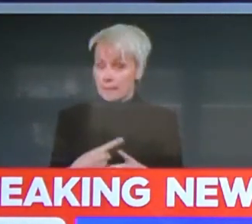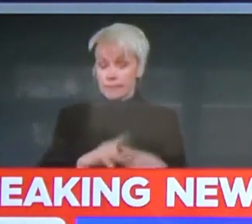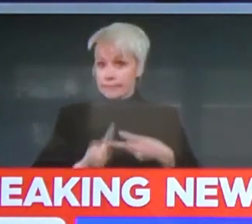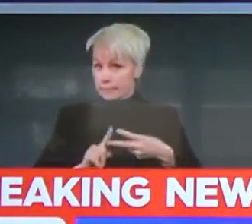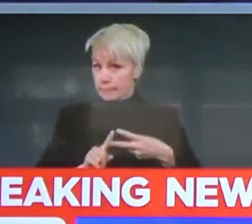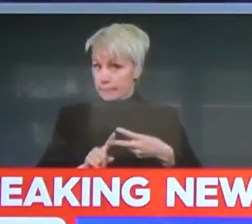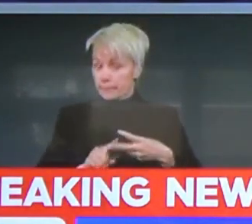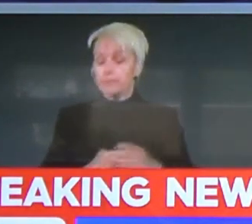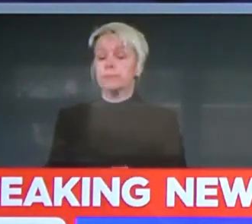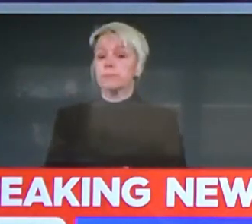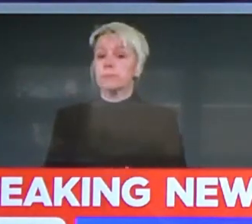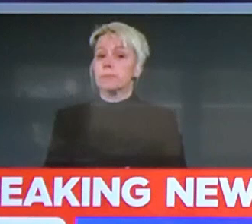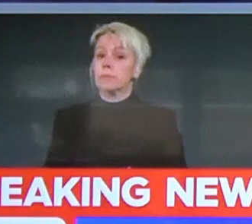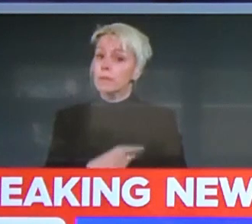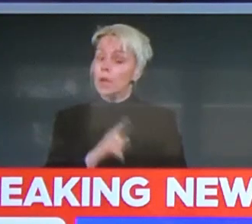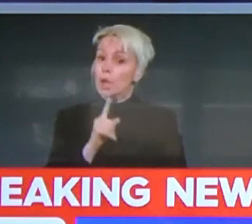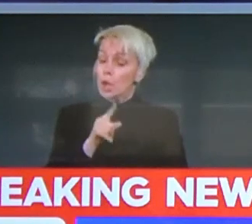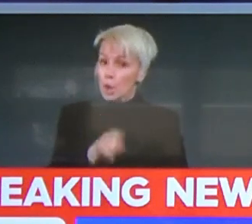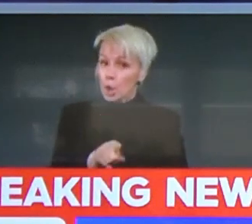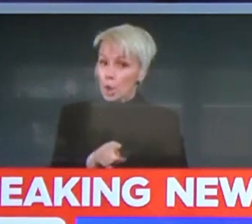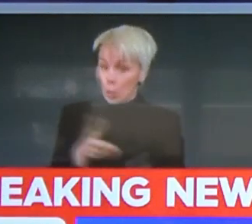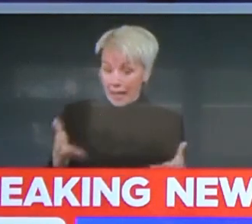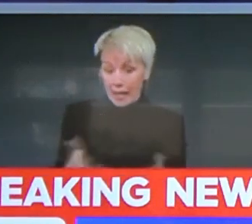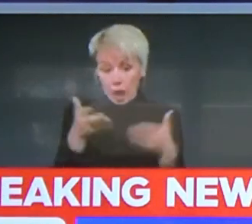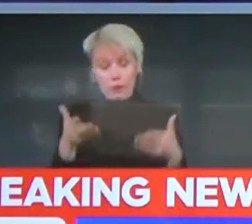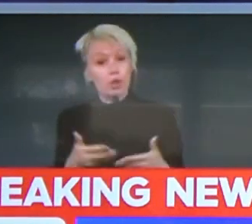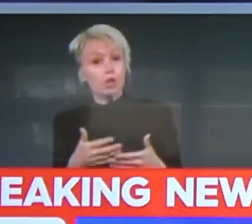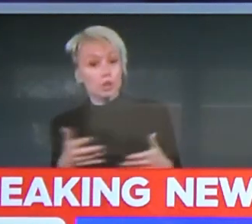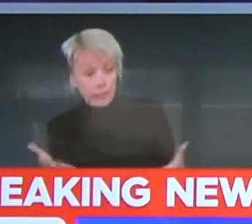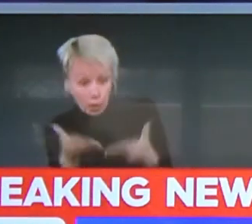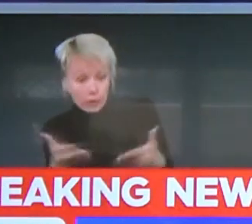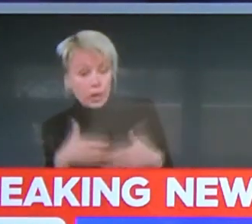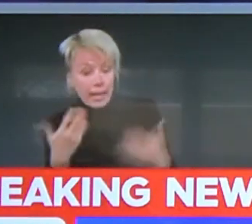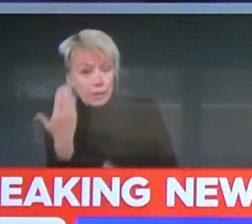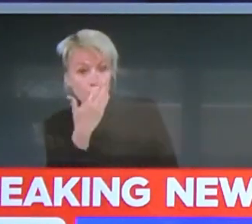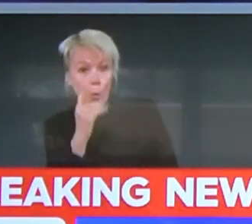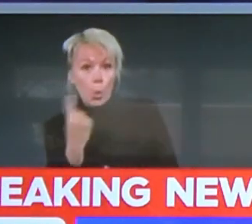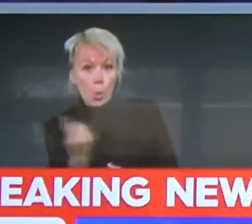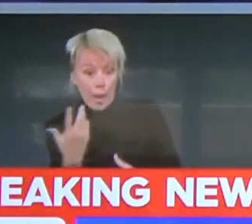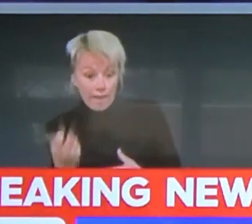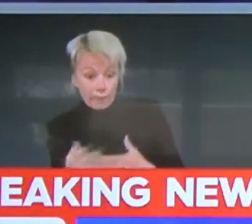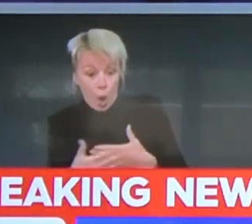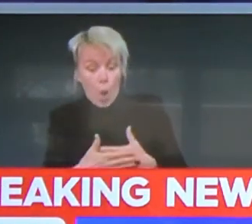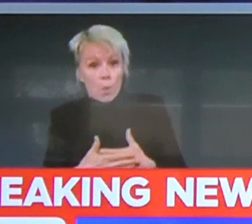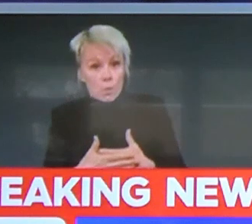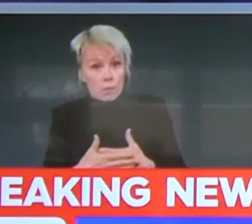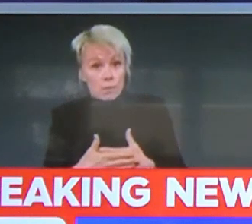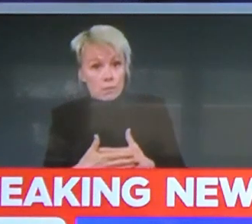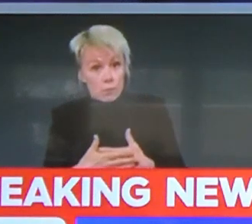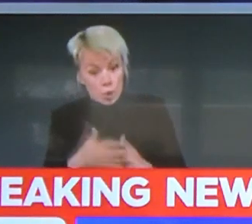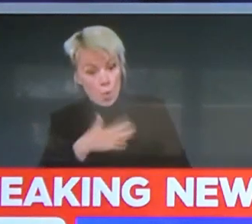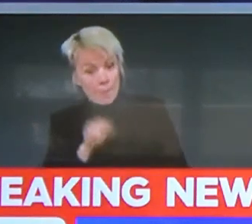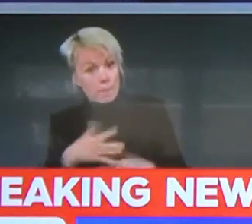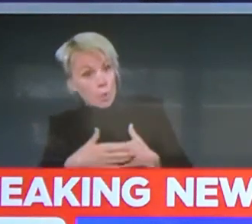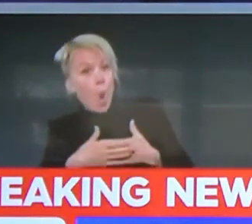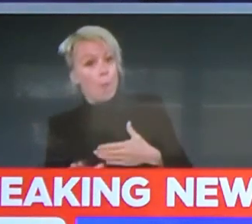separately, are you encouraging schools that have closed their doors to students to